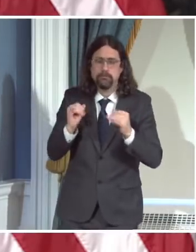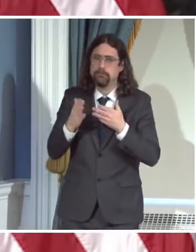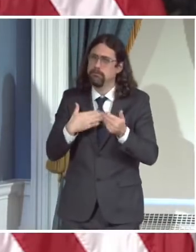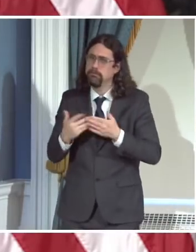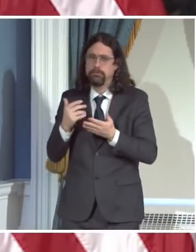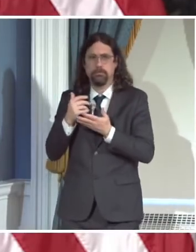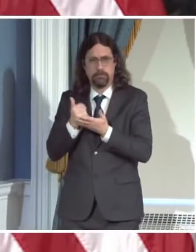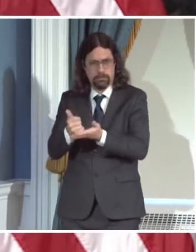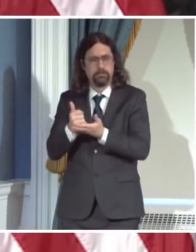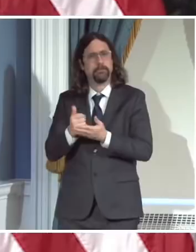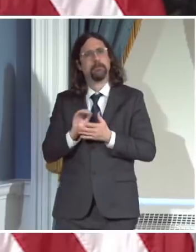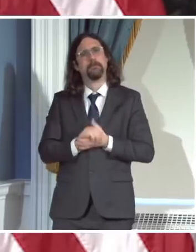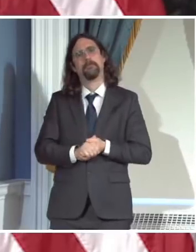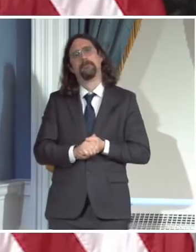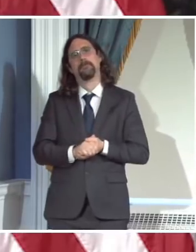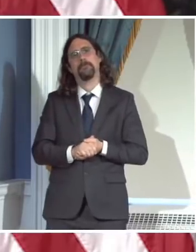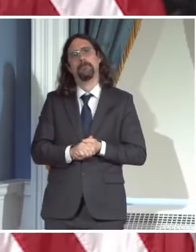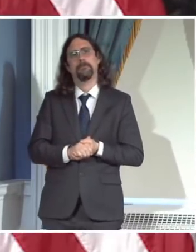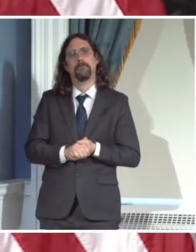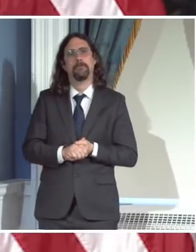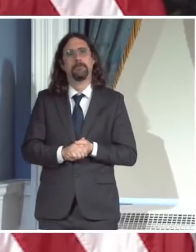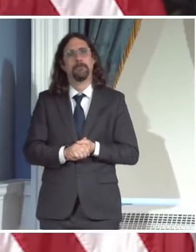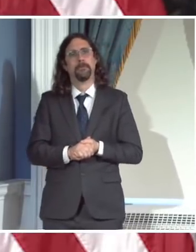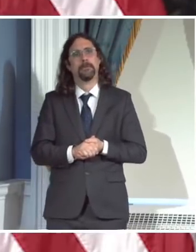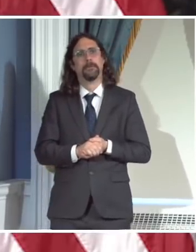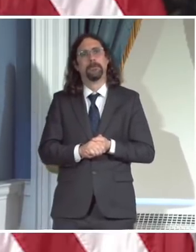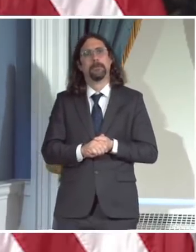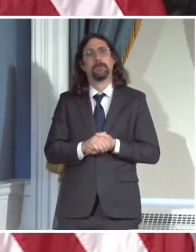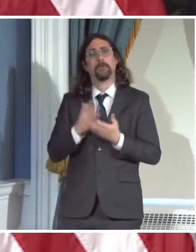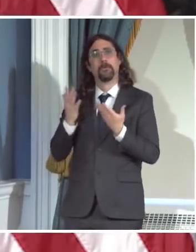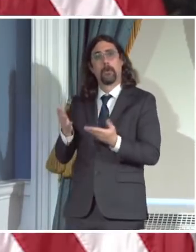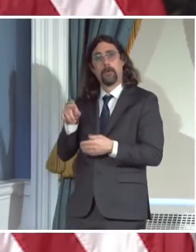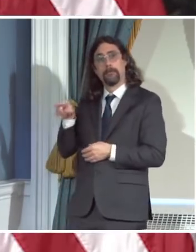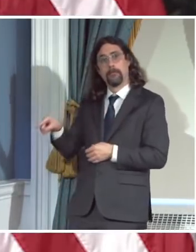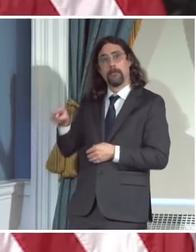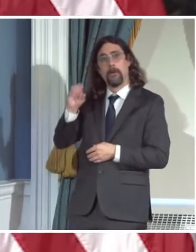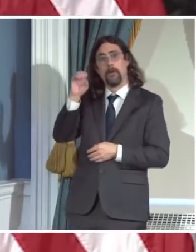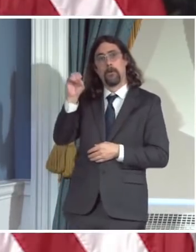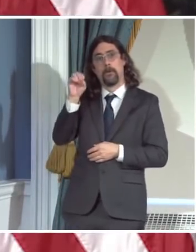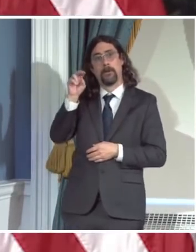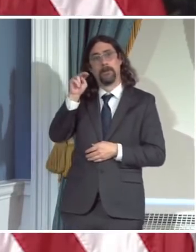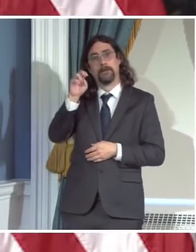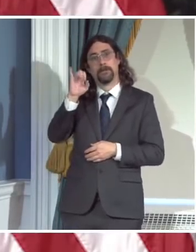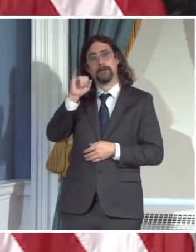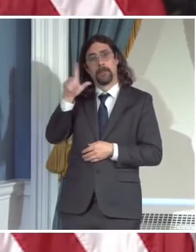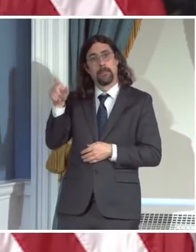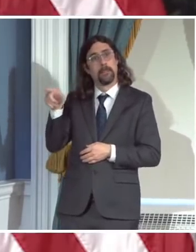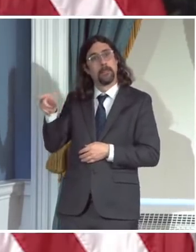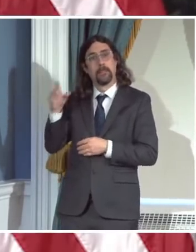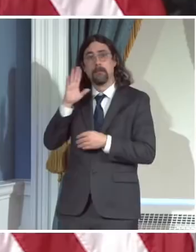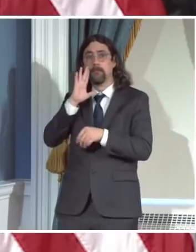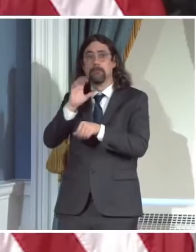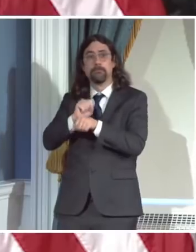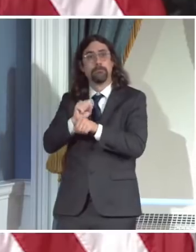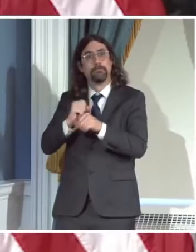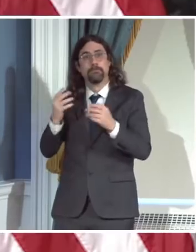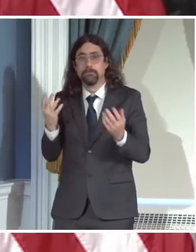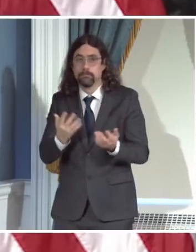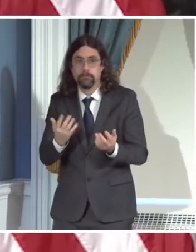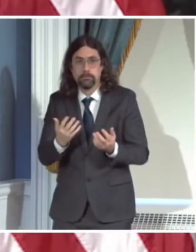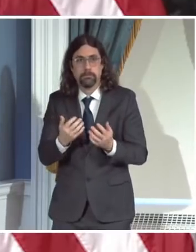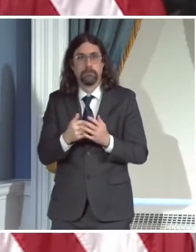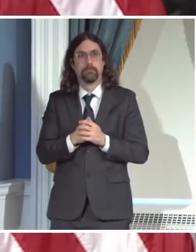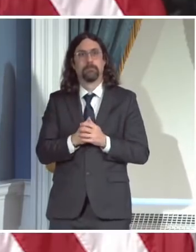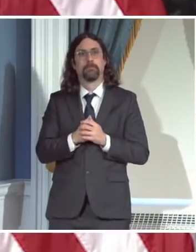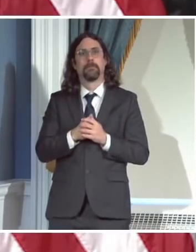system for ensuring that we'll have personnel in every hospital where they're needed, to help make sure